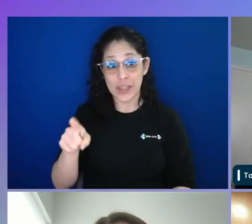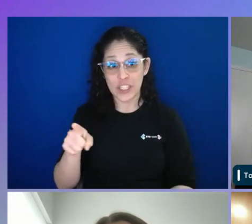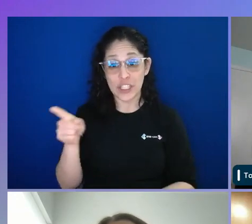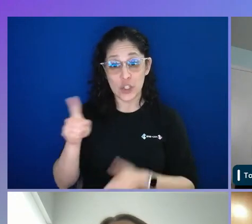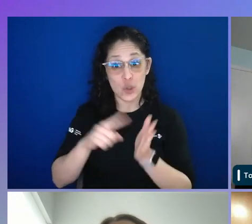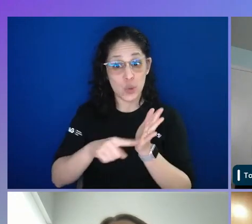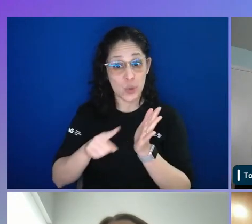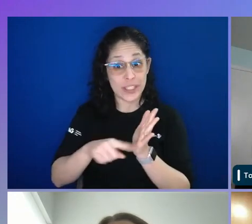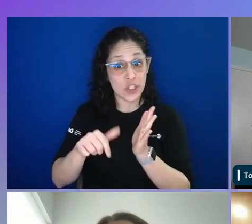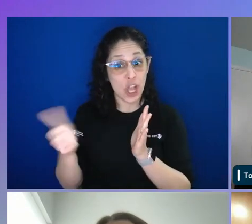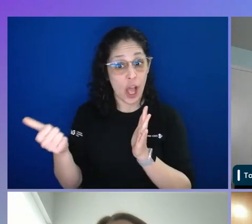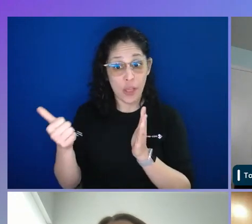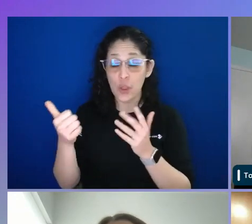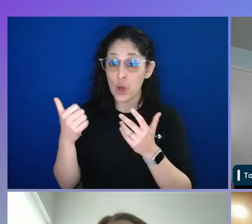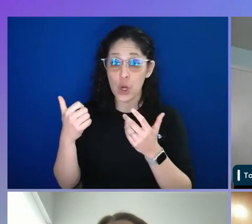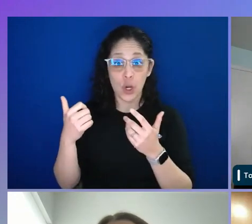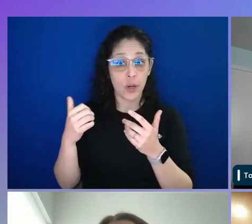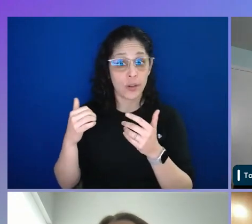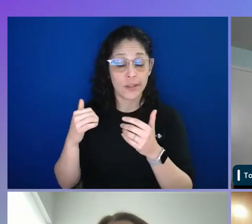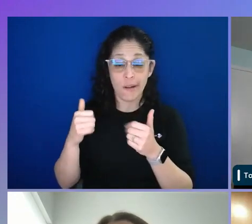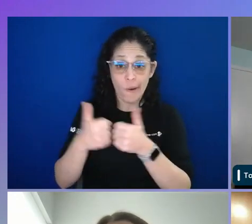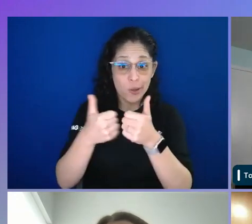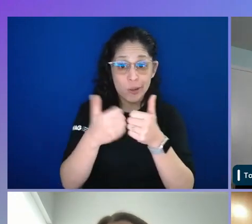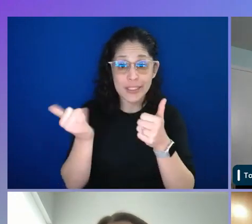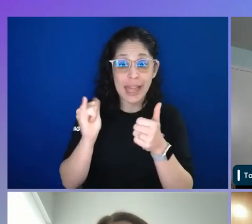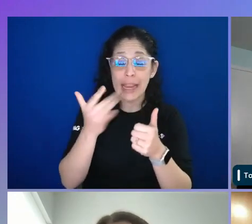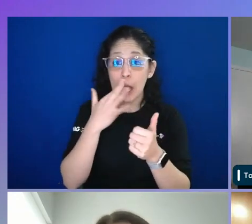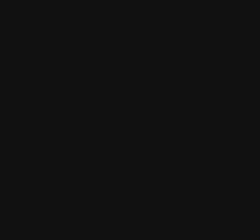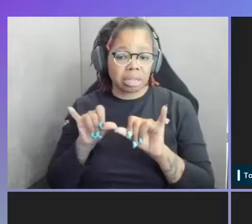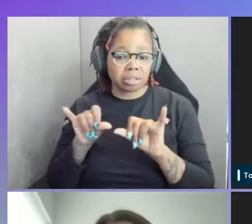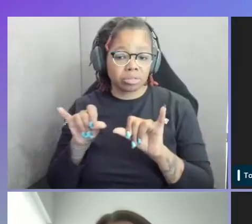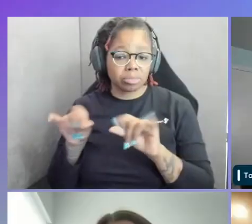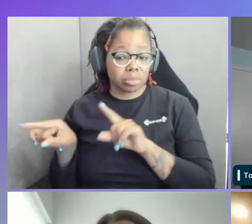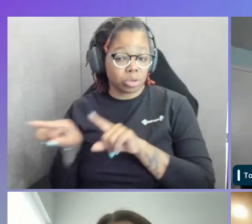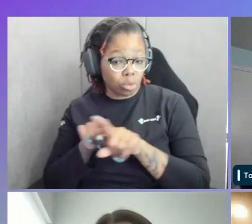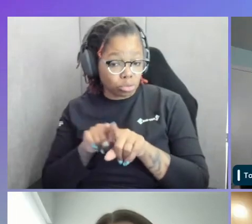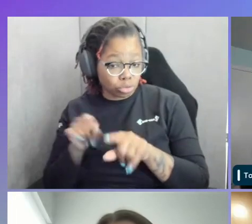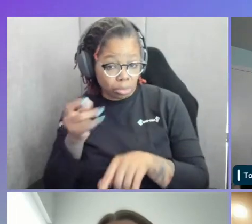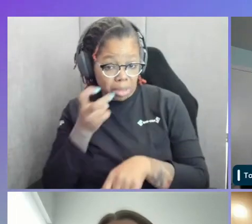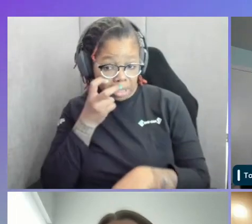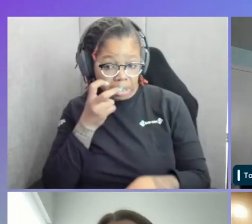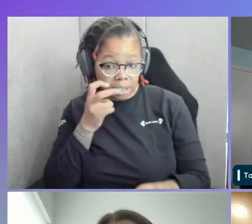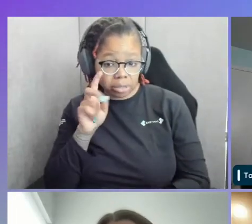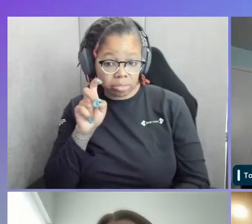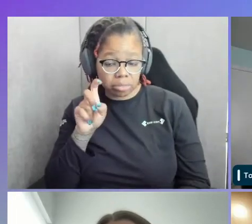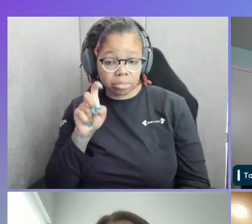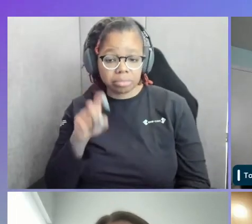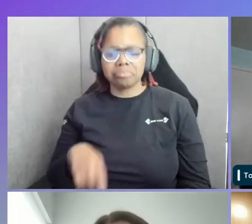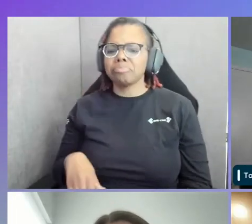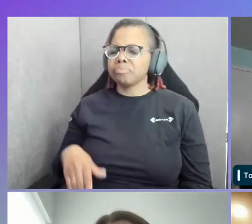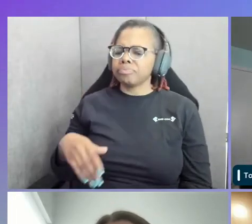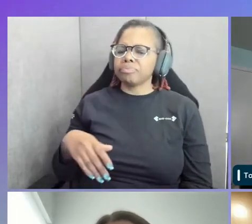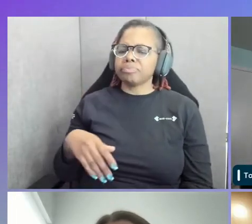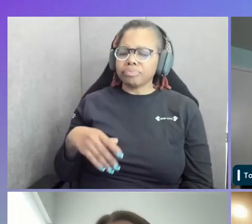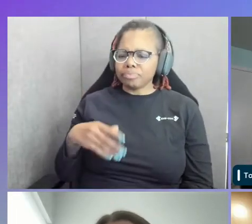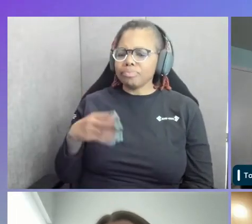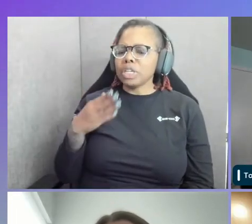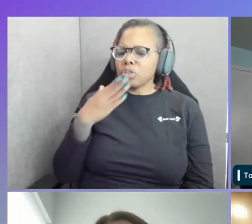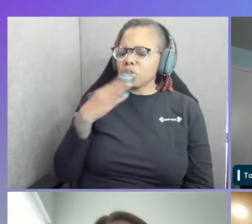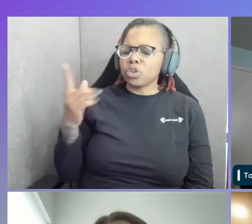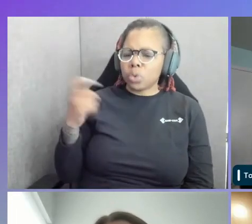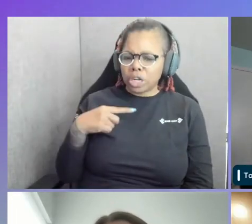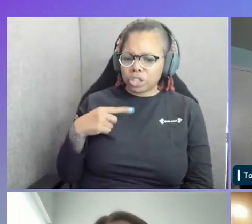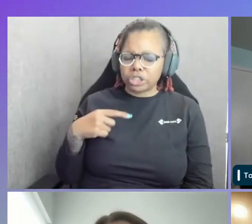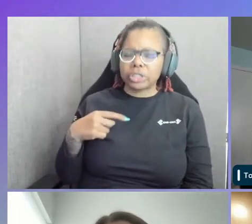contrast or text size, etc., in addition to blindness? That's a good question. The